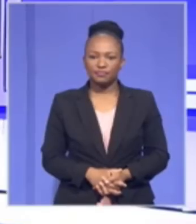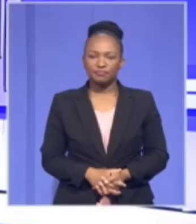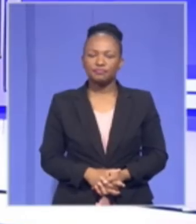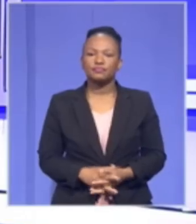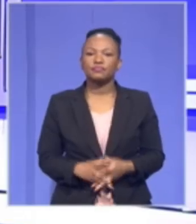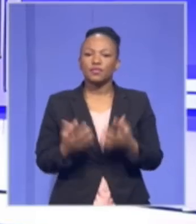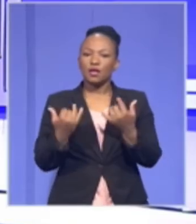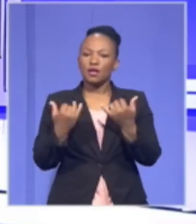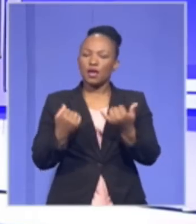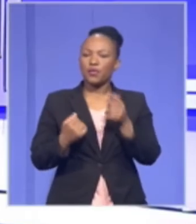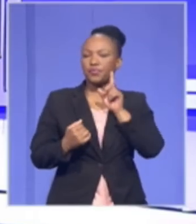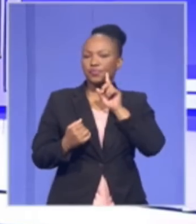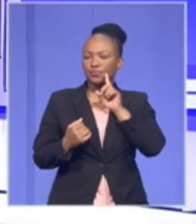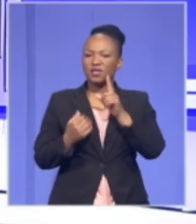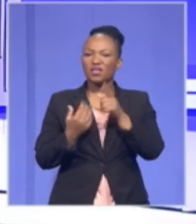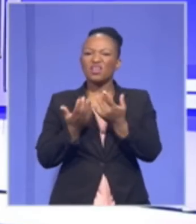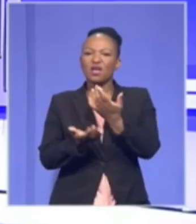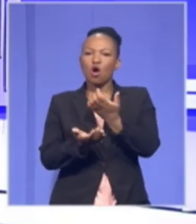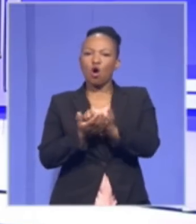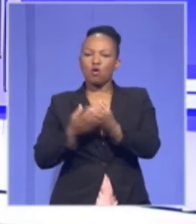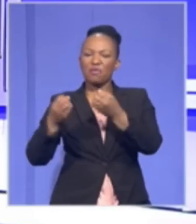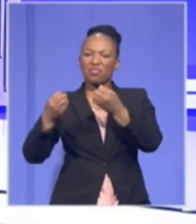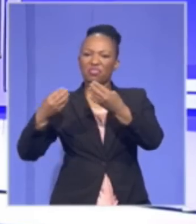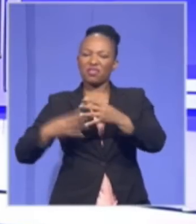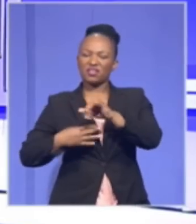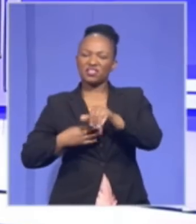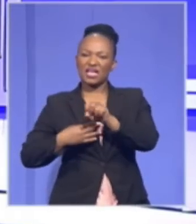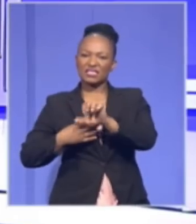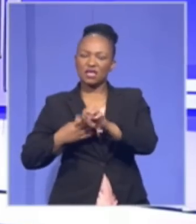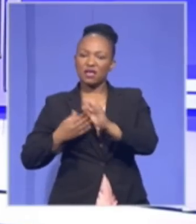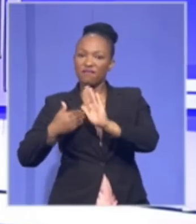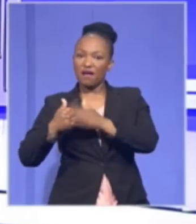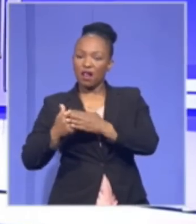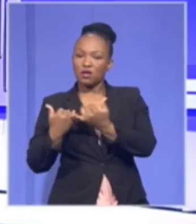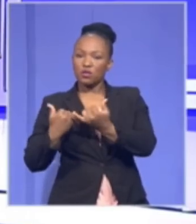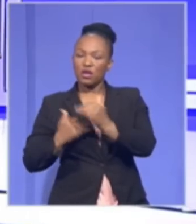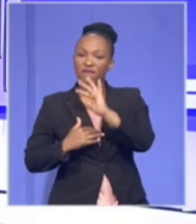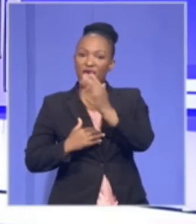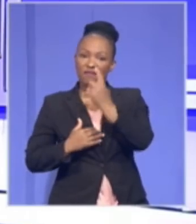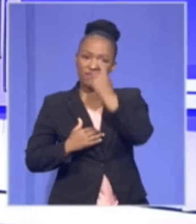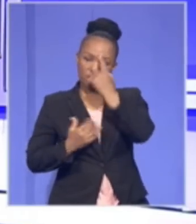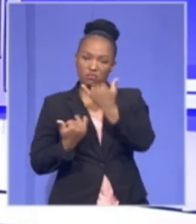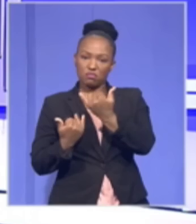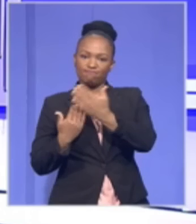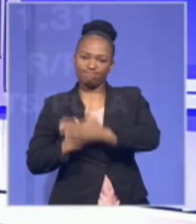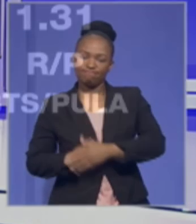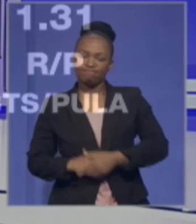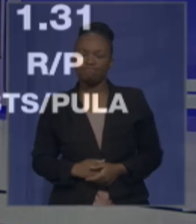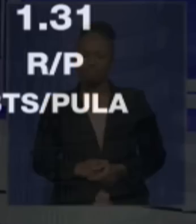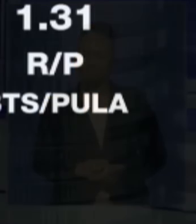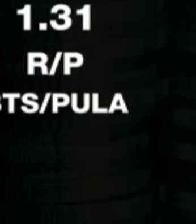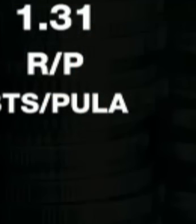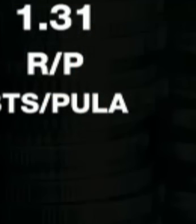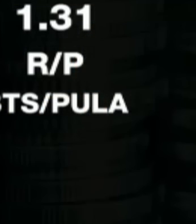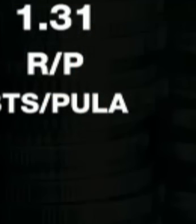Bjale re bona ka boripana gore mebaraka ya dišere hlole ye mebjang ga JSE tswalela iring ya bohlano.